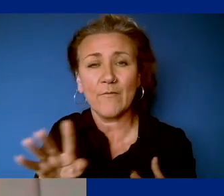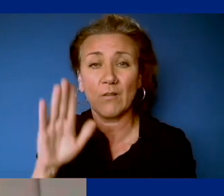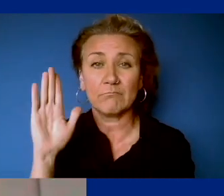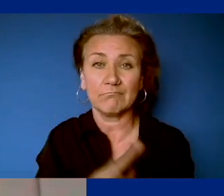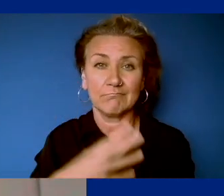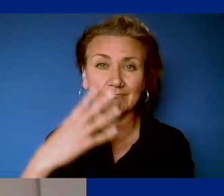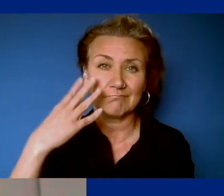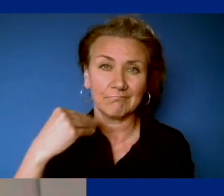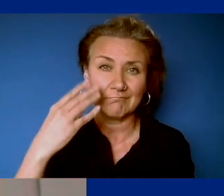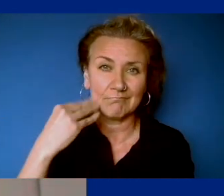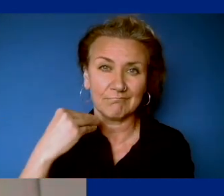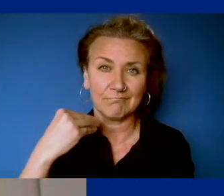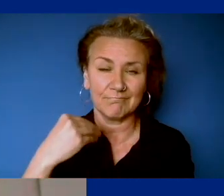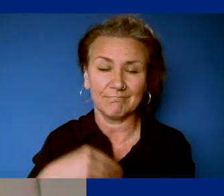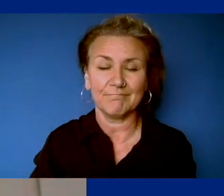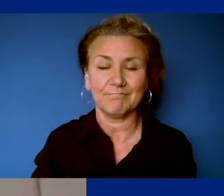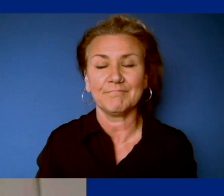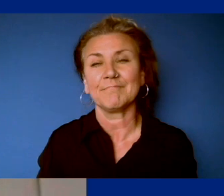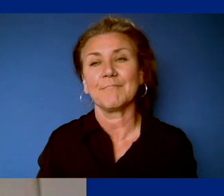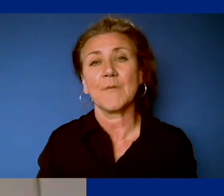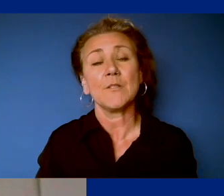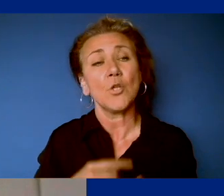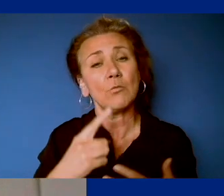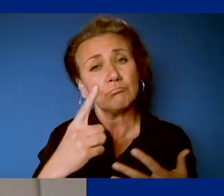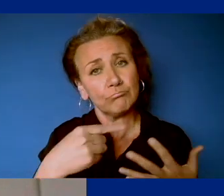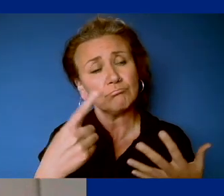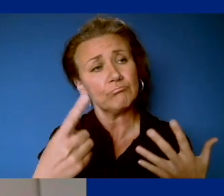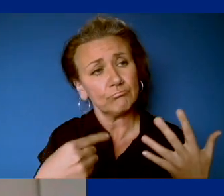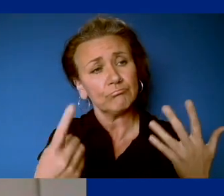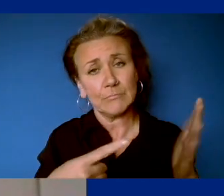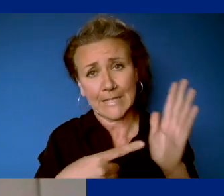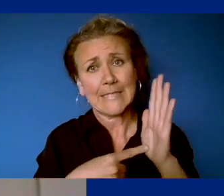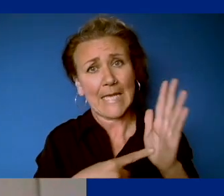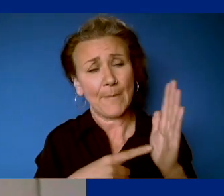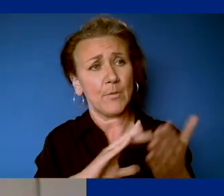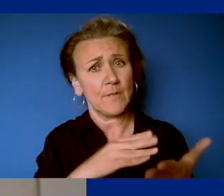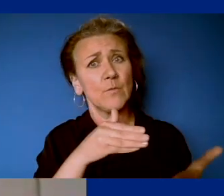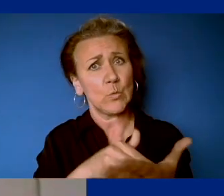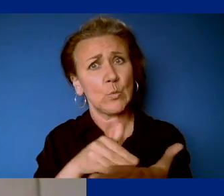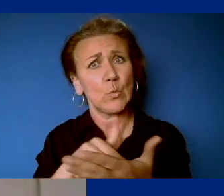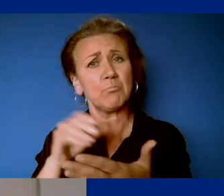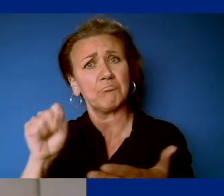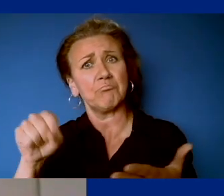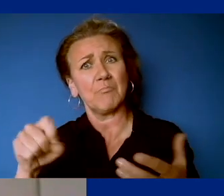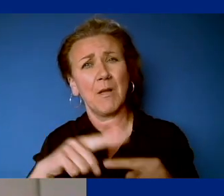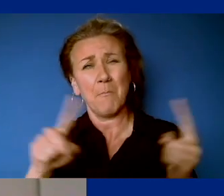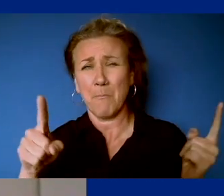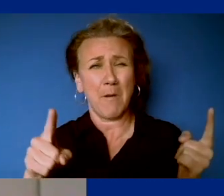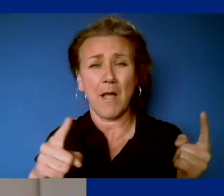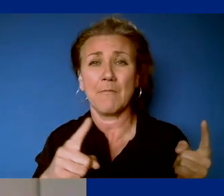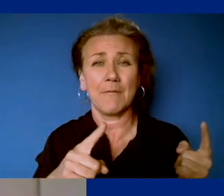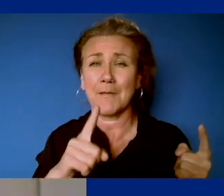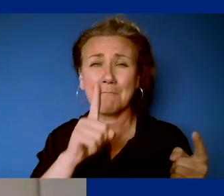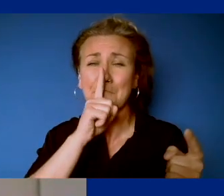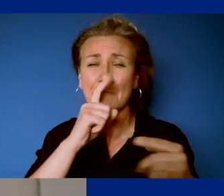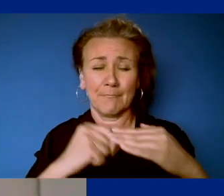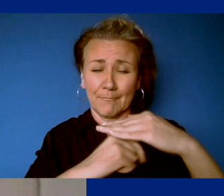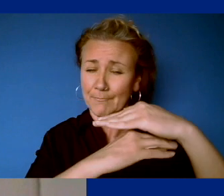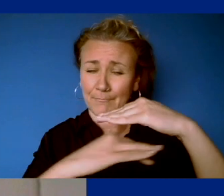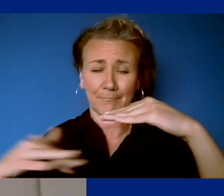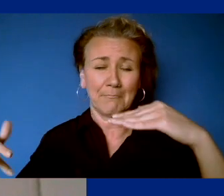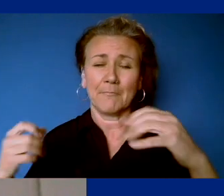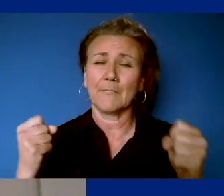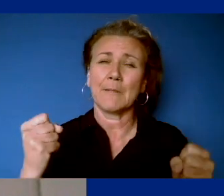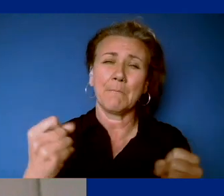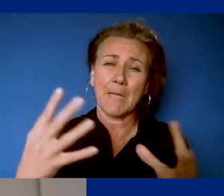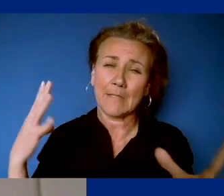with less experience instead. For every lawsuit in the business that alleges age discrimination against women,